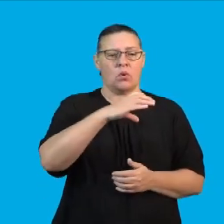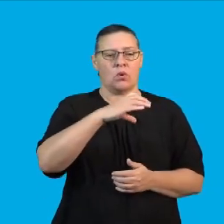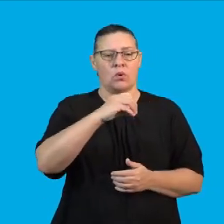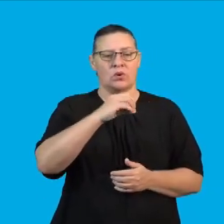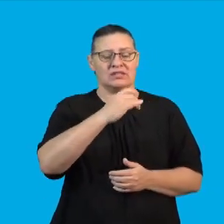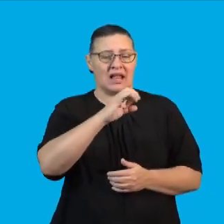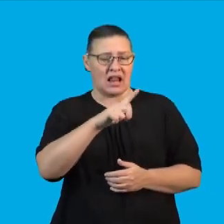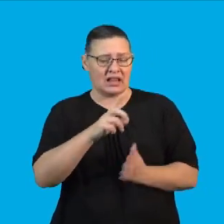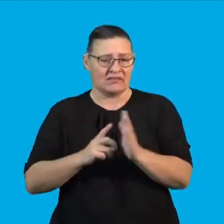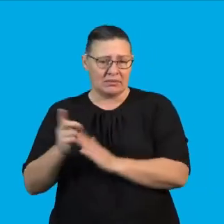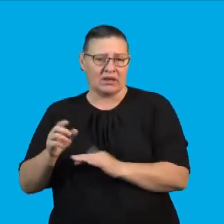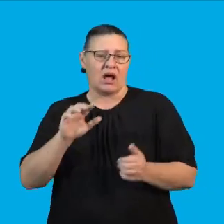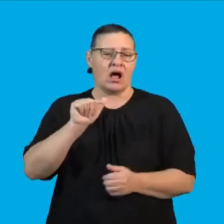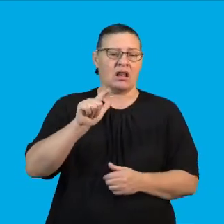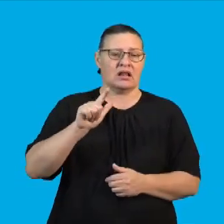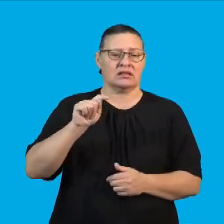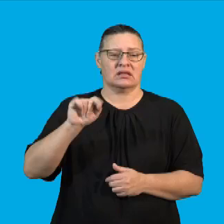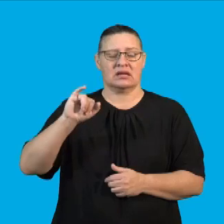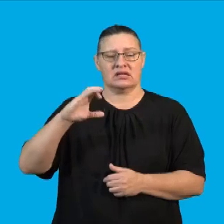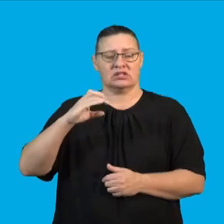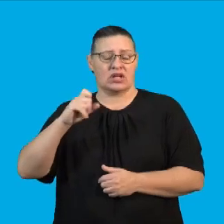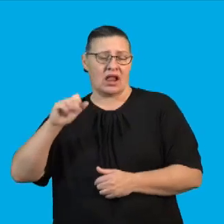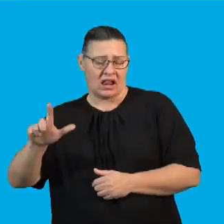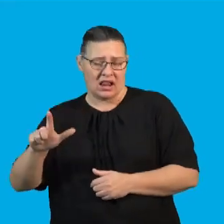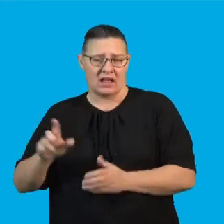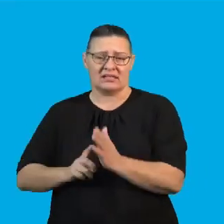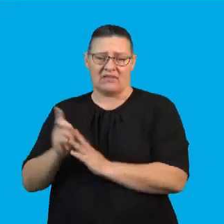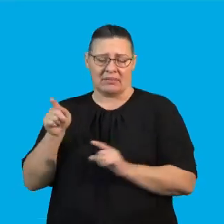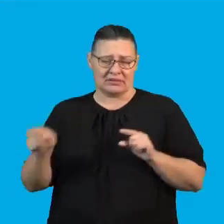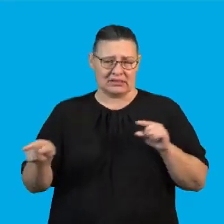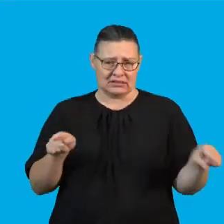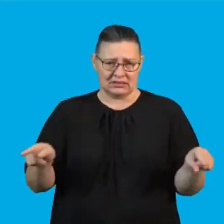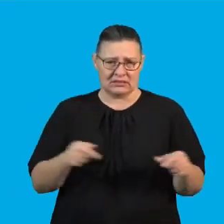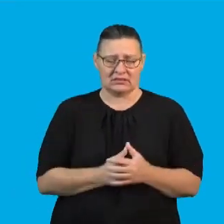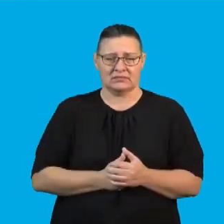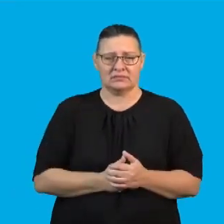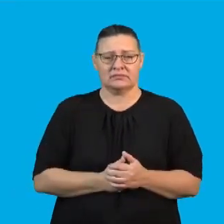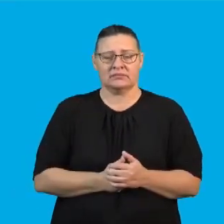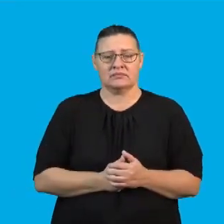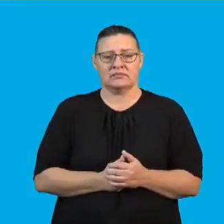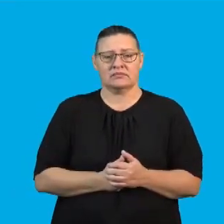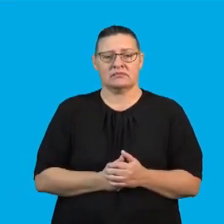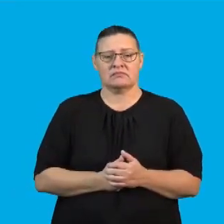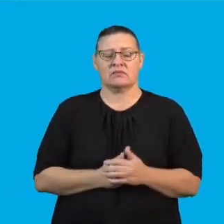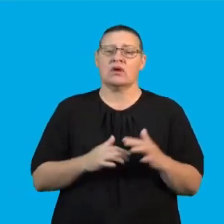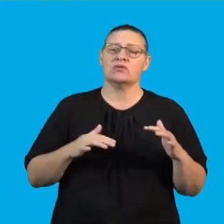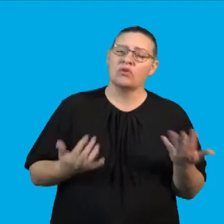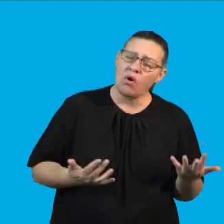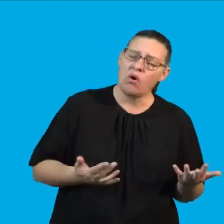precocial development and altricial development. You need to remember what to say based on